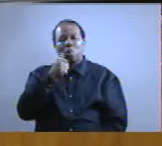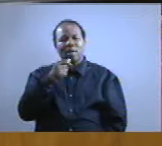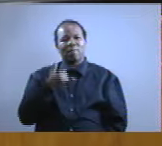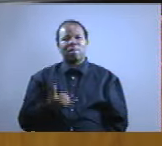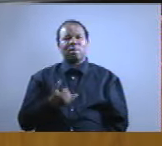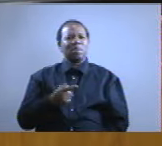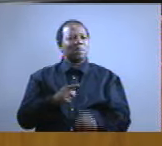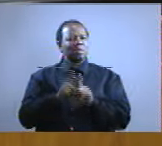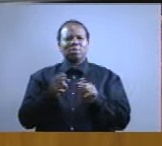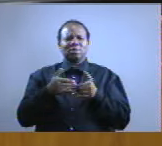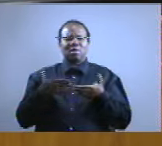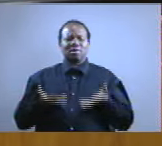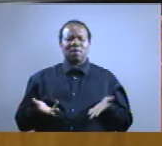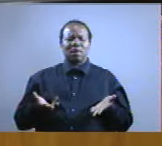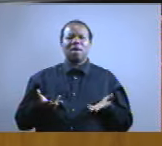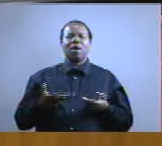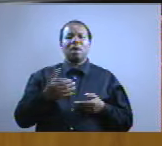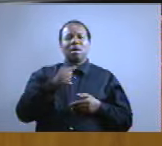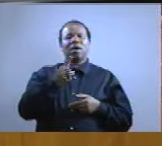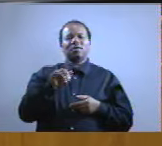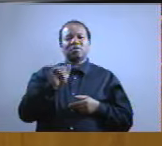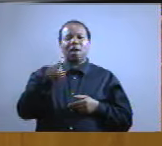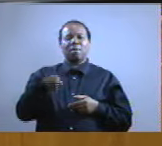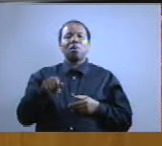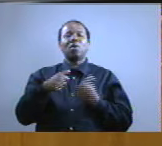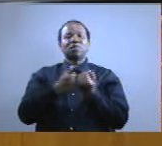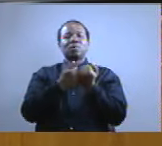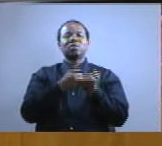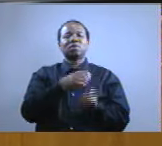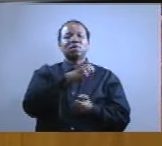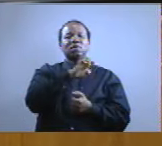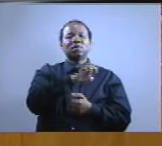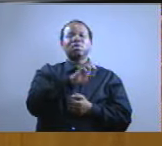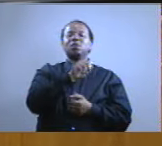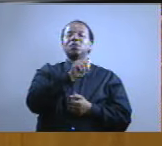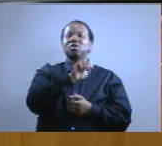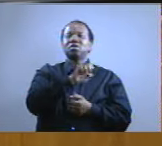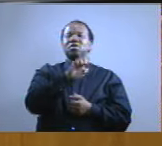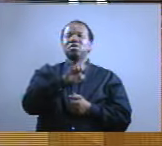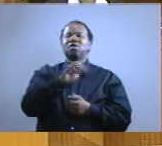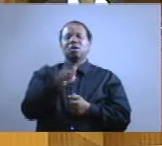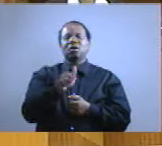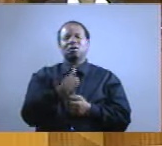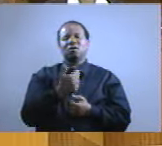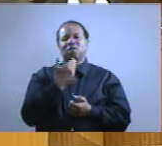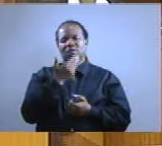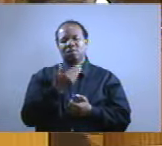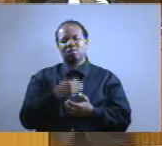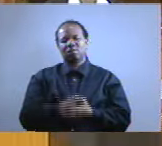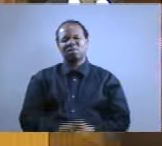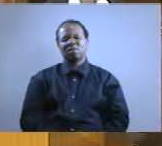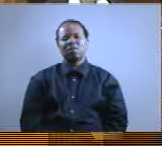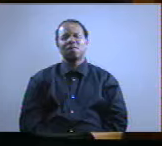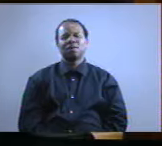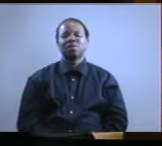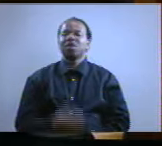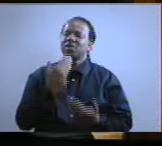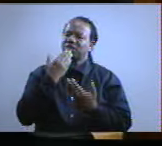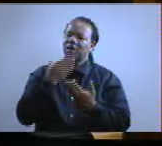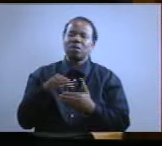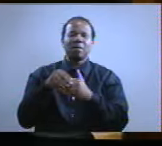it has not started. ASAPO will support the Employment Equity Amendment Bill. Thank you. Thank you, Honourable